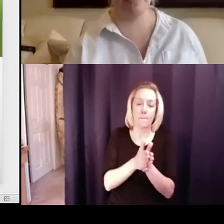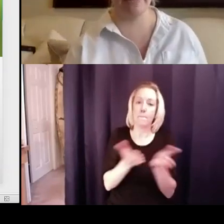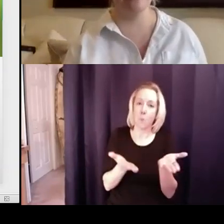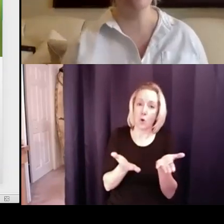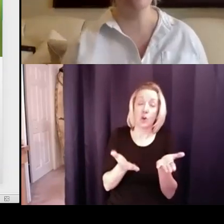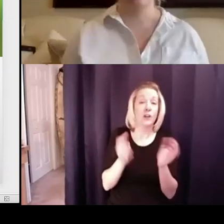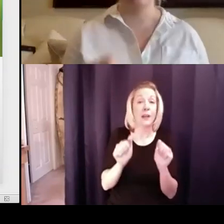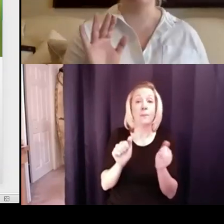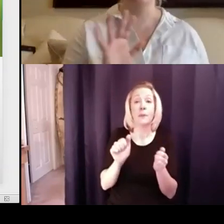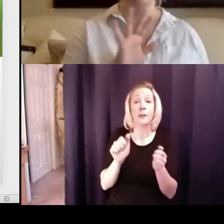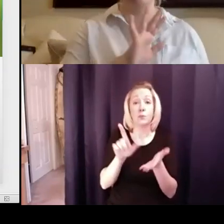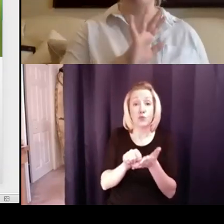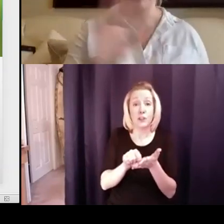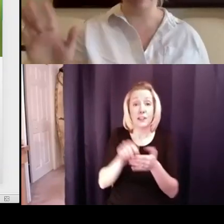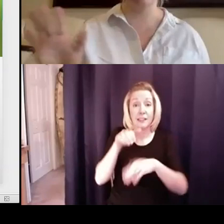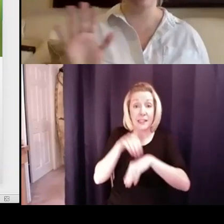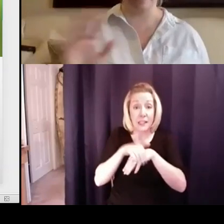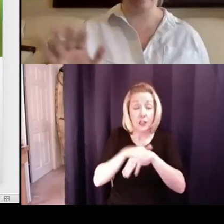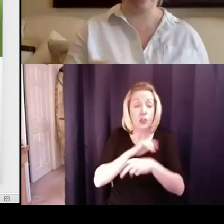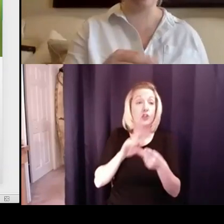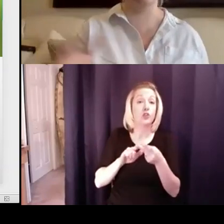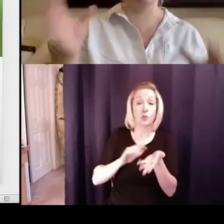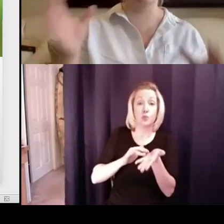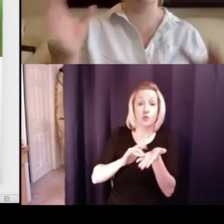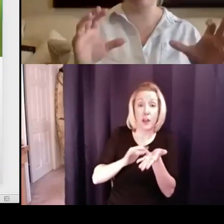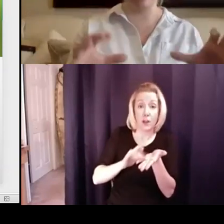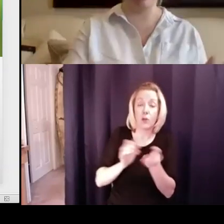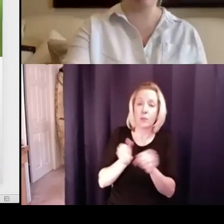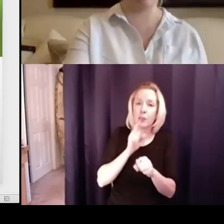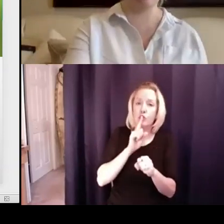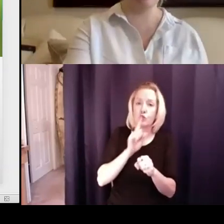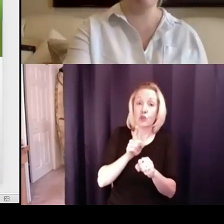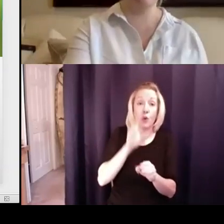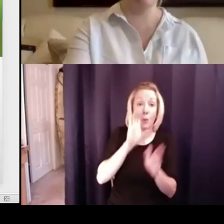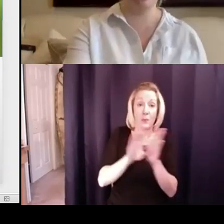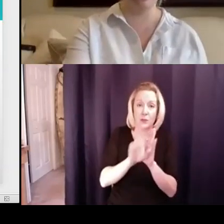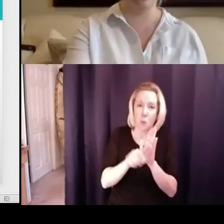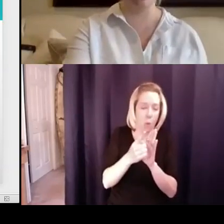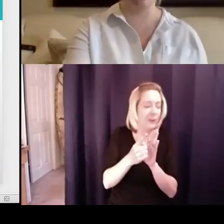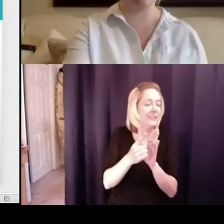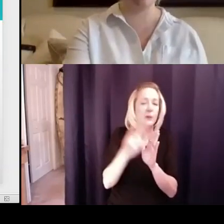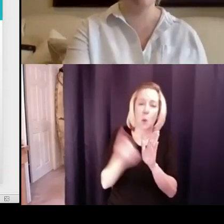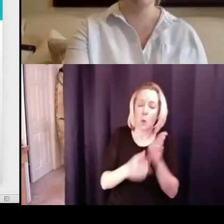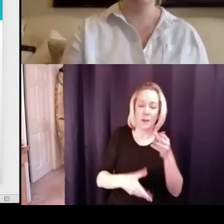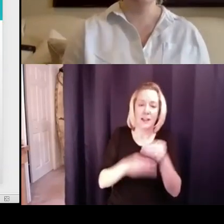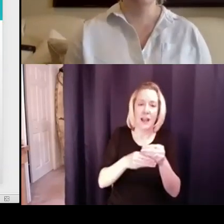or Braille, making sure that there's text, right? There's not just pictures or